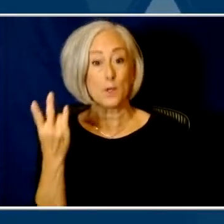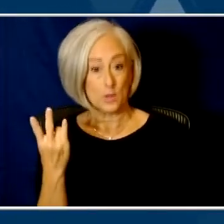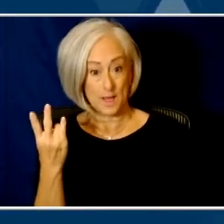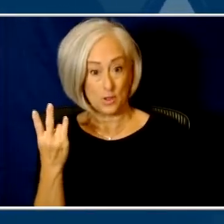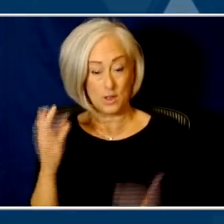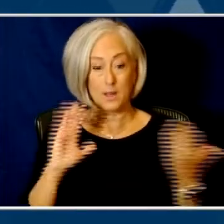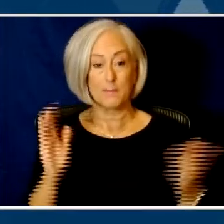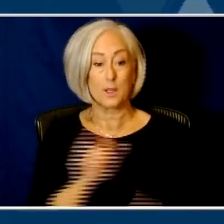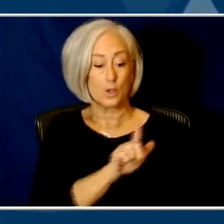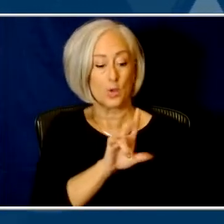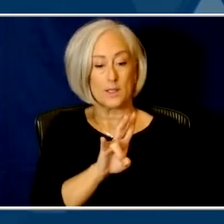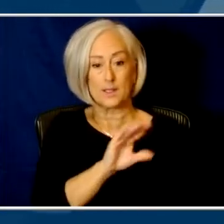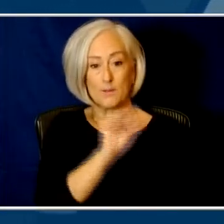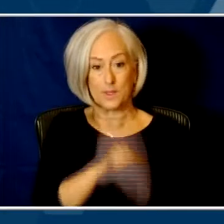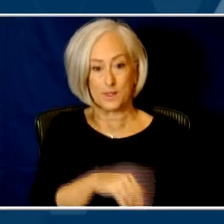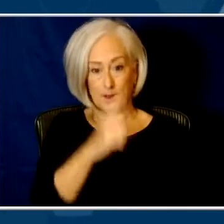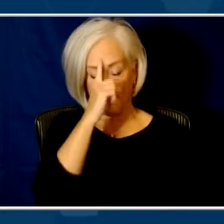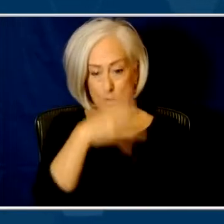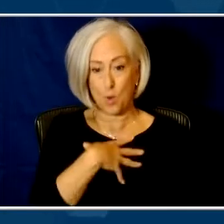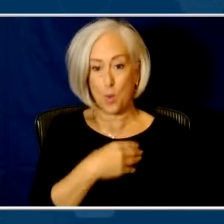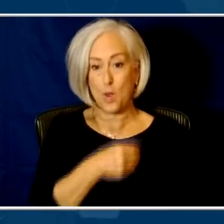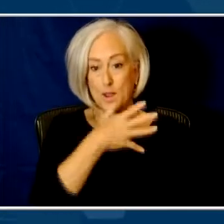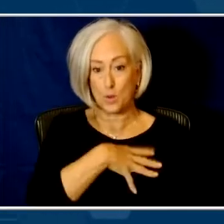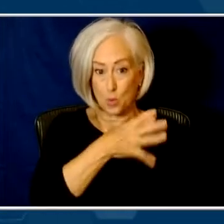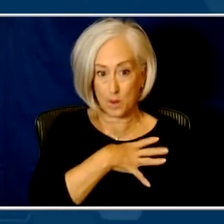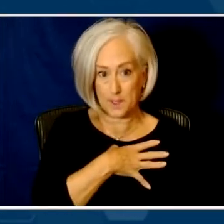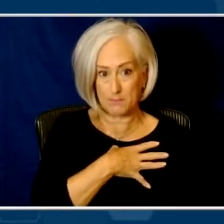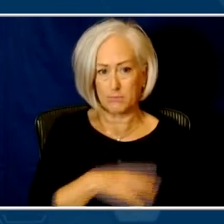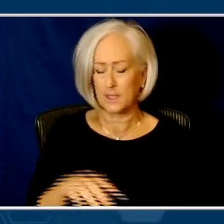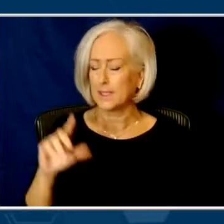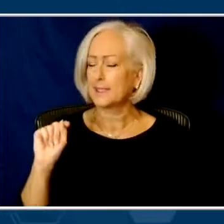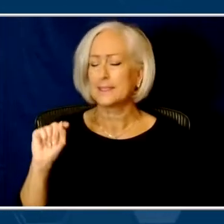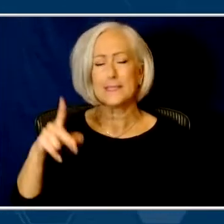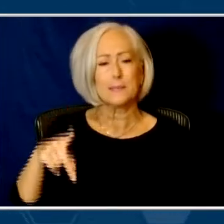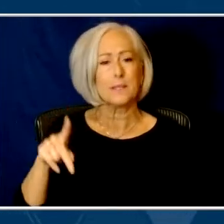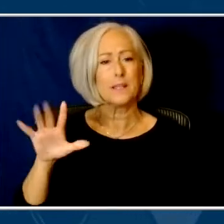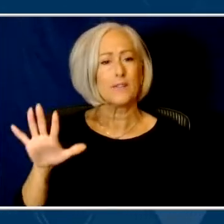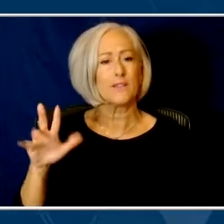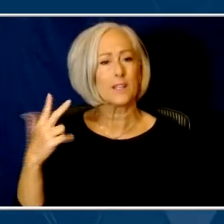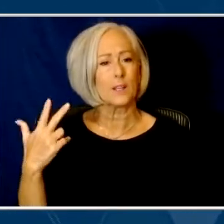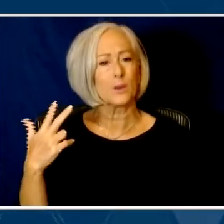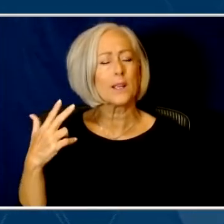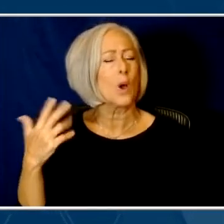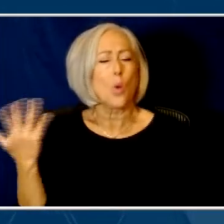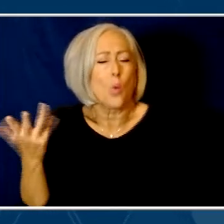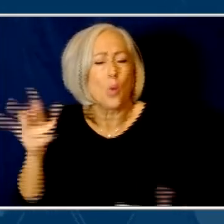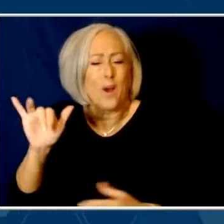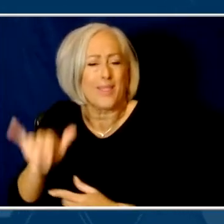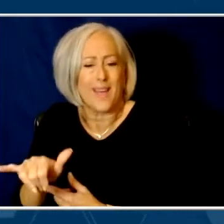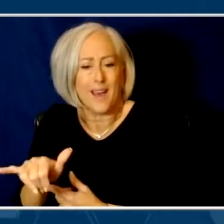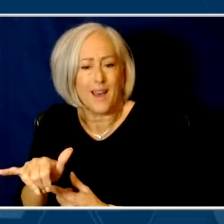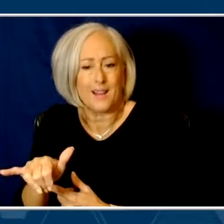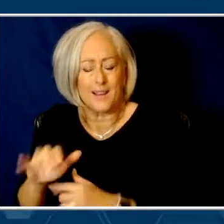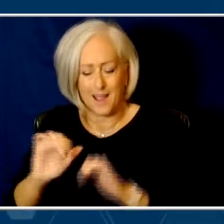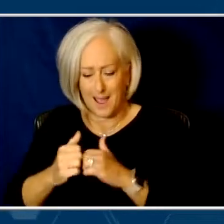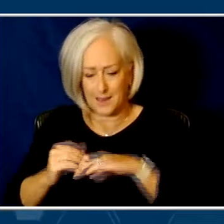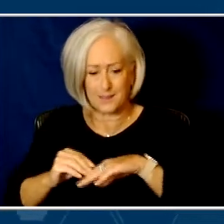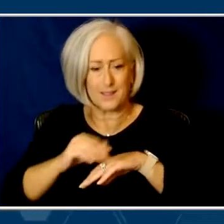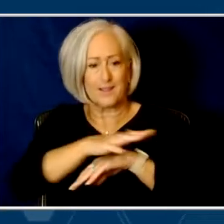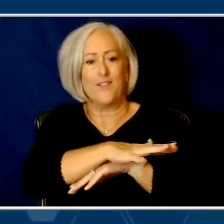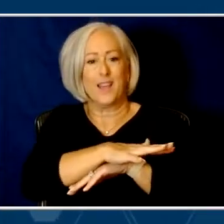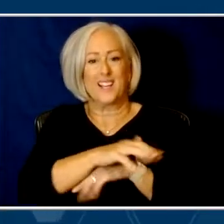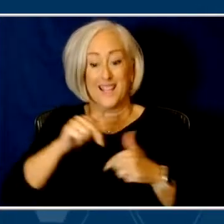What is TP53? How does it affect your chance of getting breast cancer? It's just another one. This is really a story about genetics here, and the